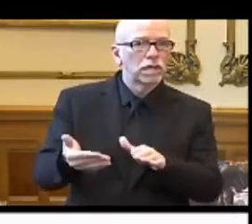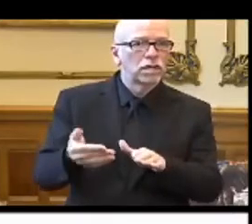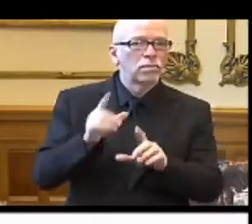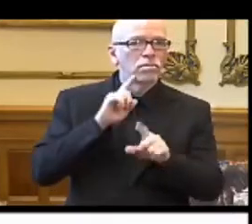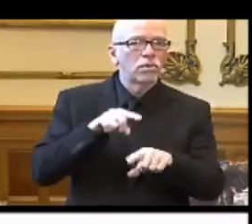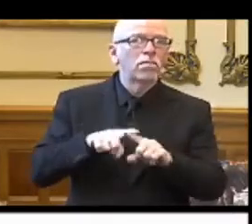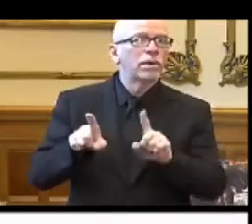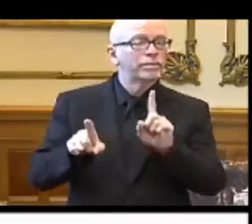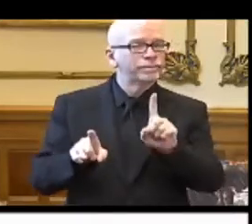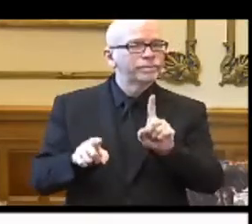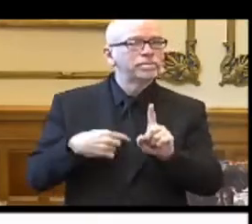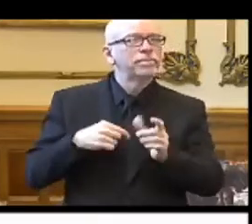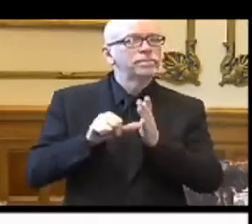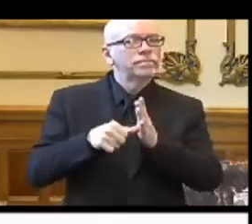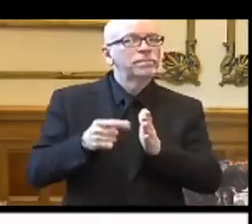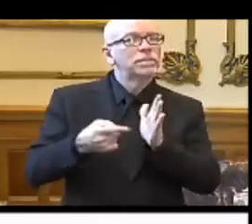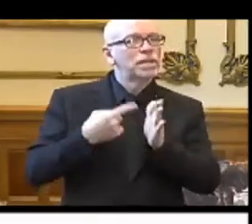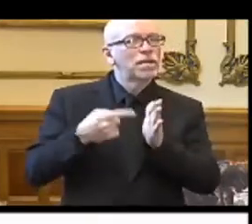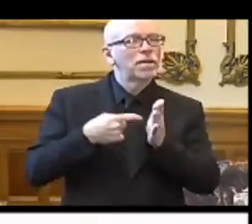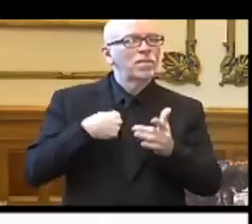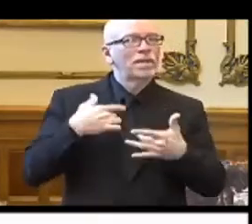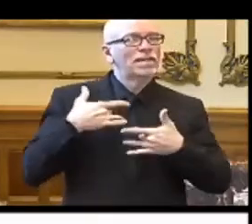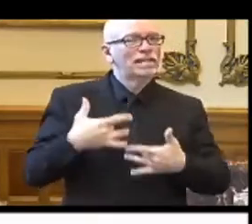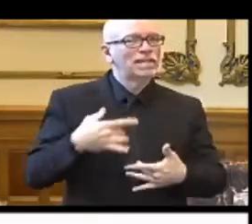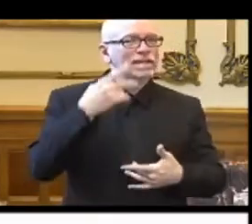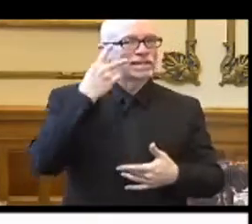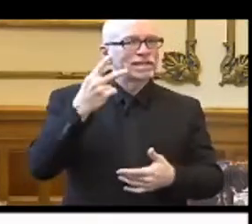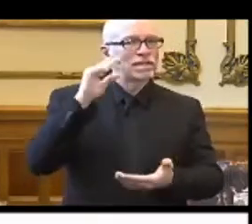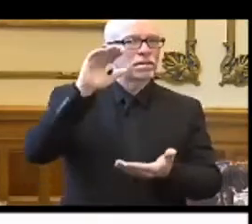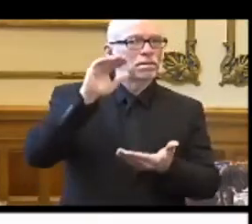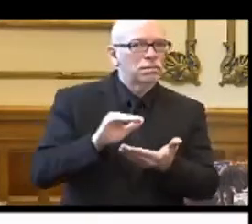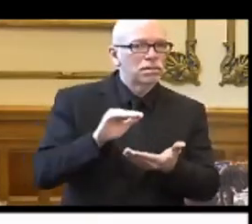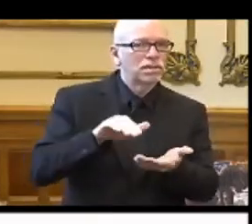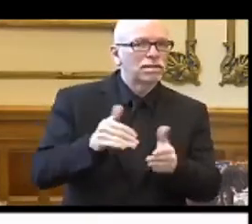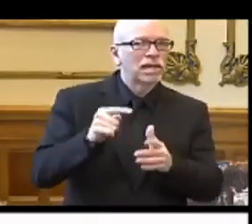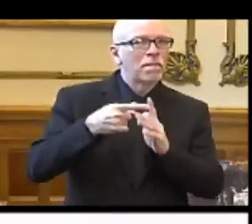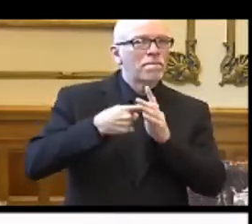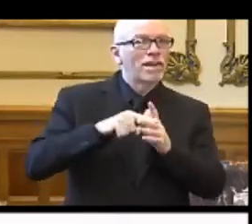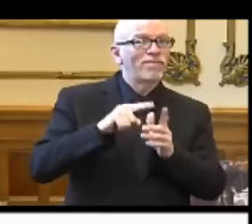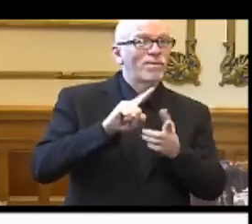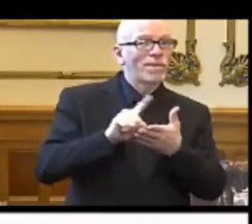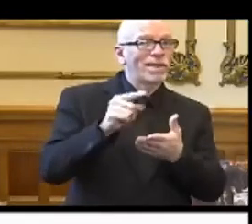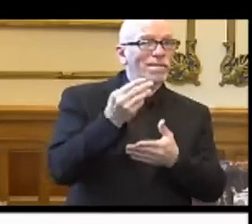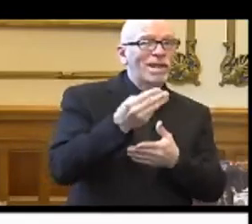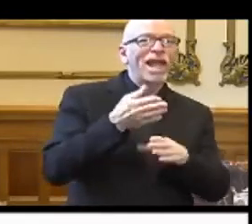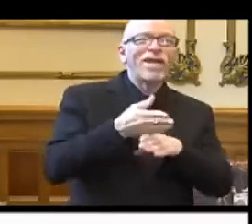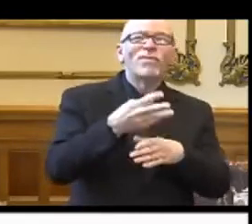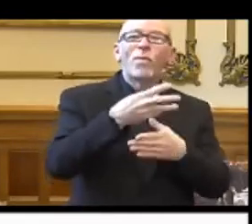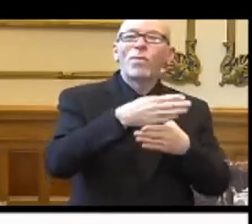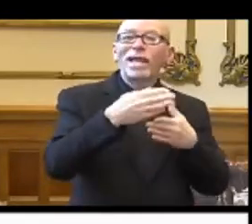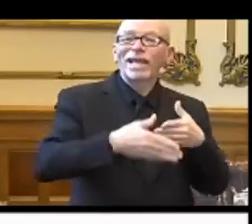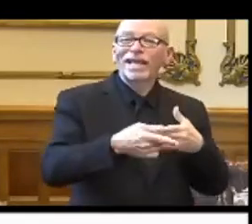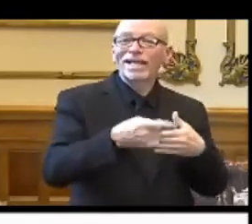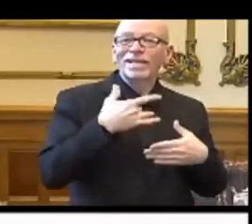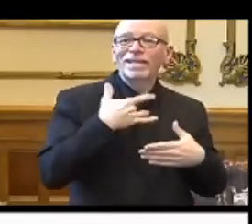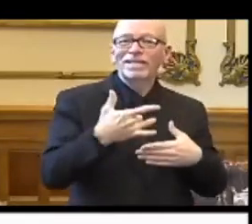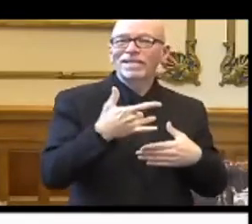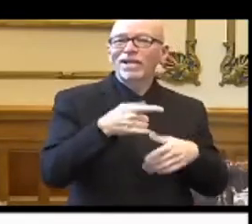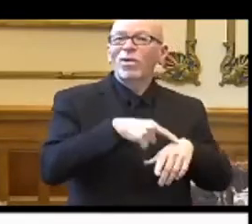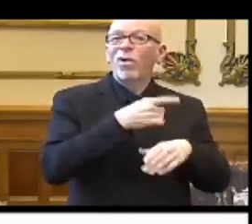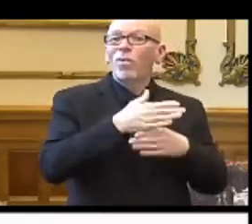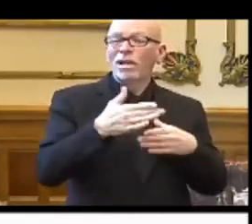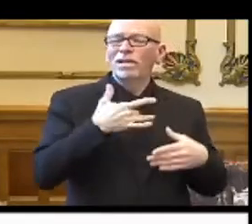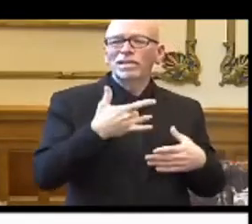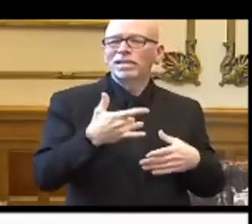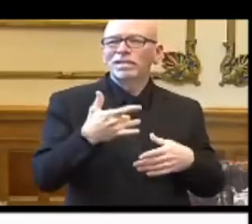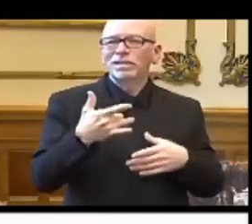but I want to emphasize that sometimes we typically see a little decline in the deaths at the beginning of the week or after a weekend, especially a long weekend.